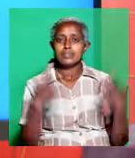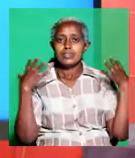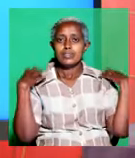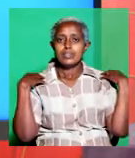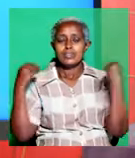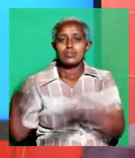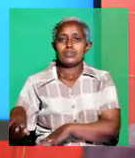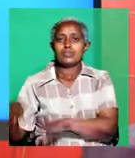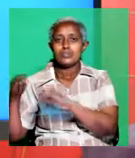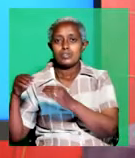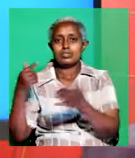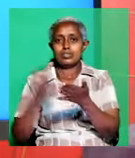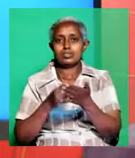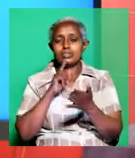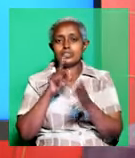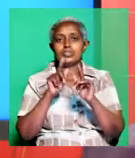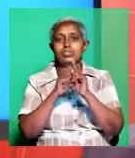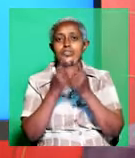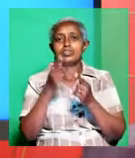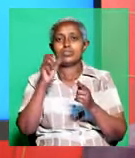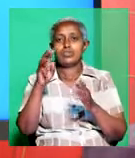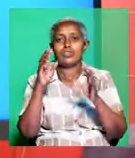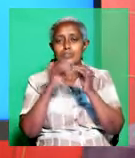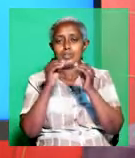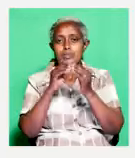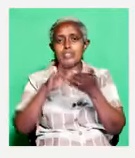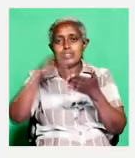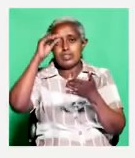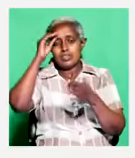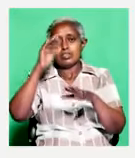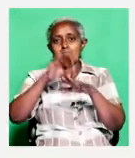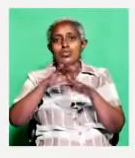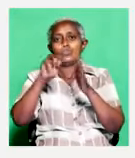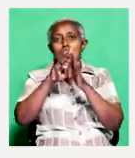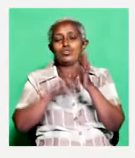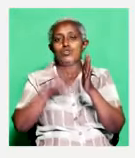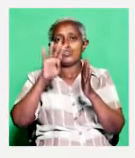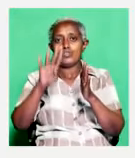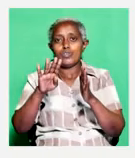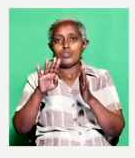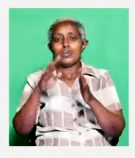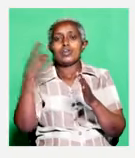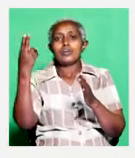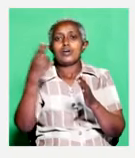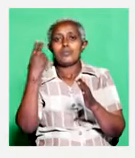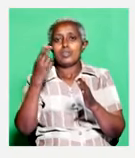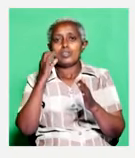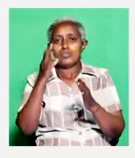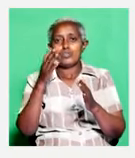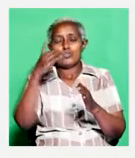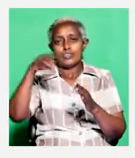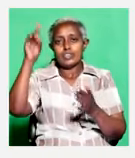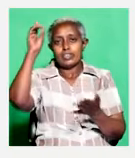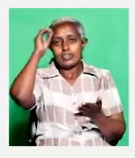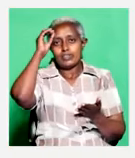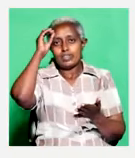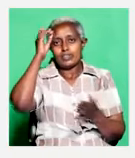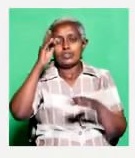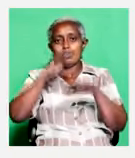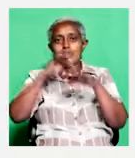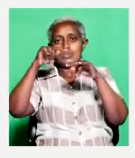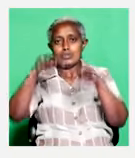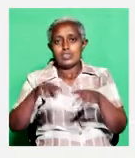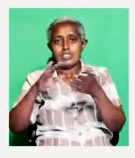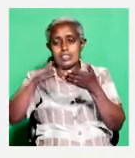Hello dear students, this is grade 12 mathematics lesson on unit 4 application of derivative. On